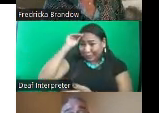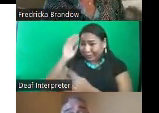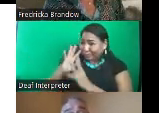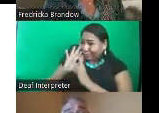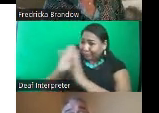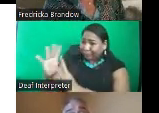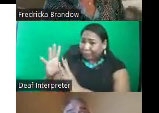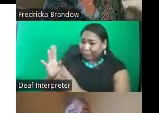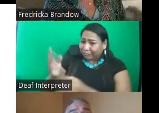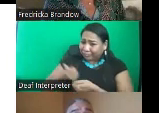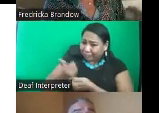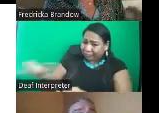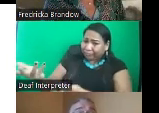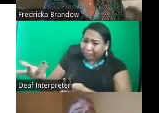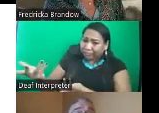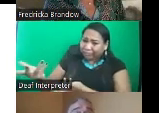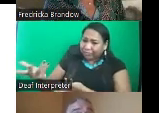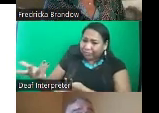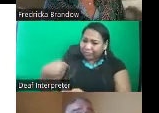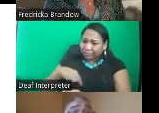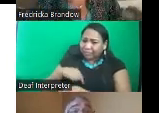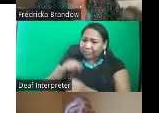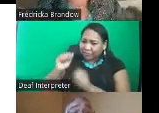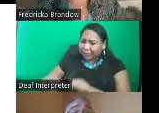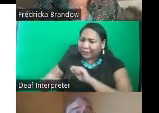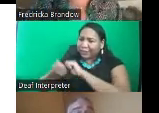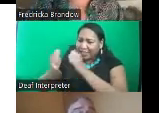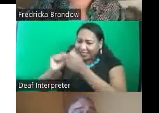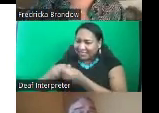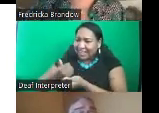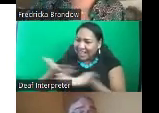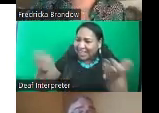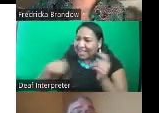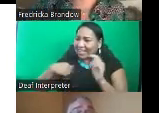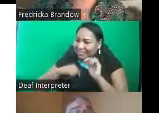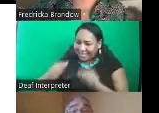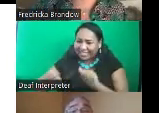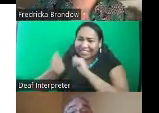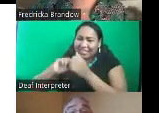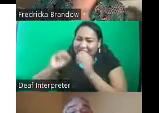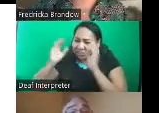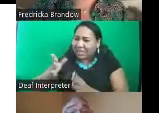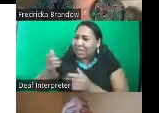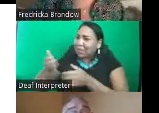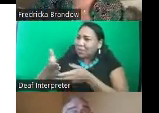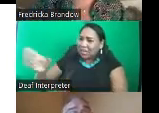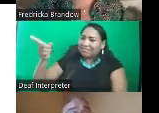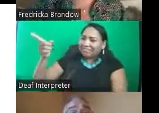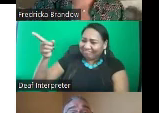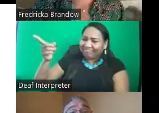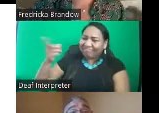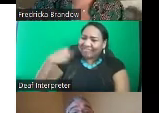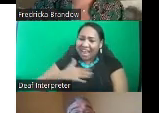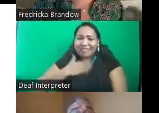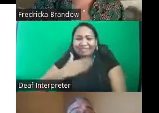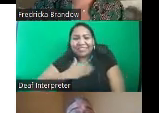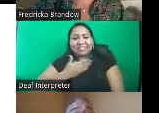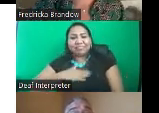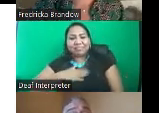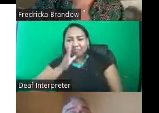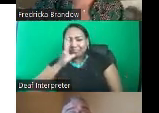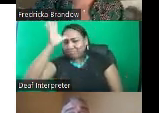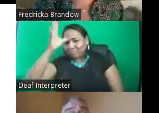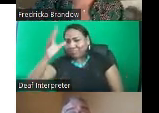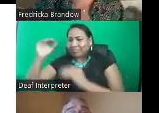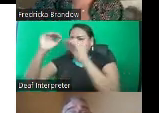approach of our teachers. So I'm so happy I had the parents I had to show me the example of advocating and leading, representing